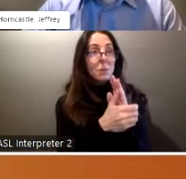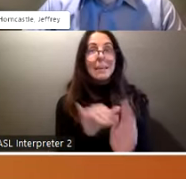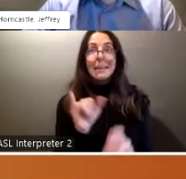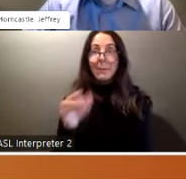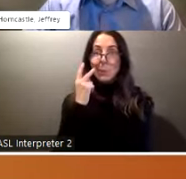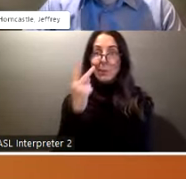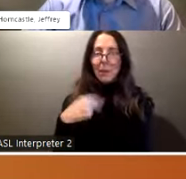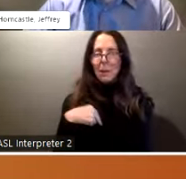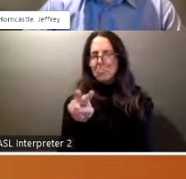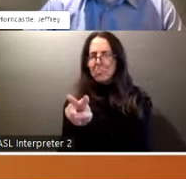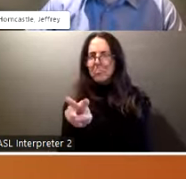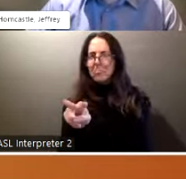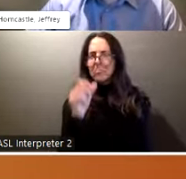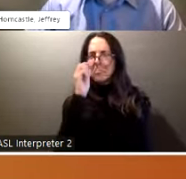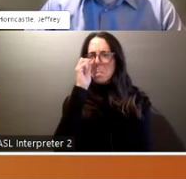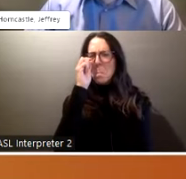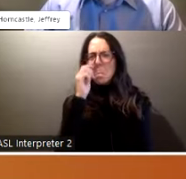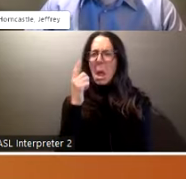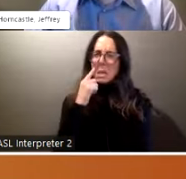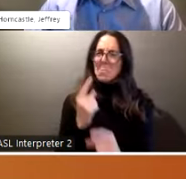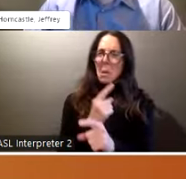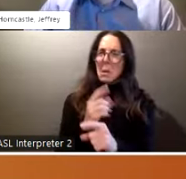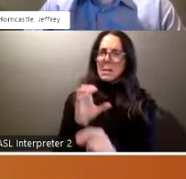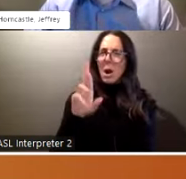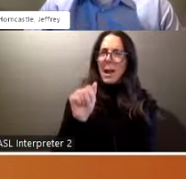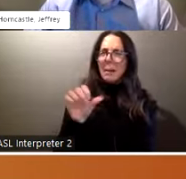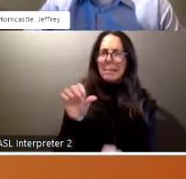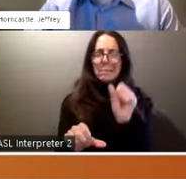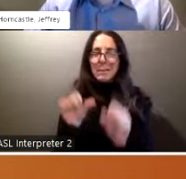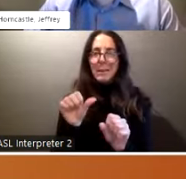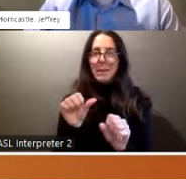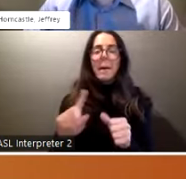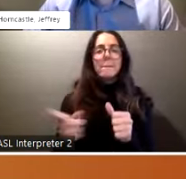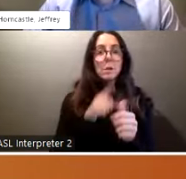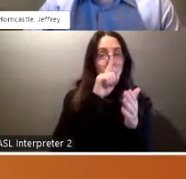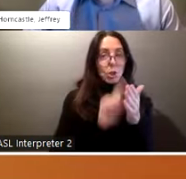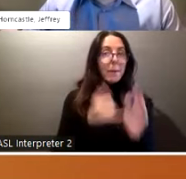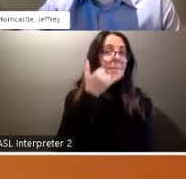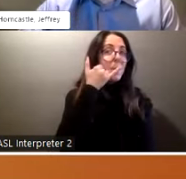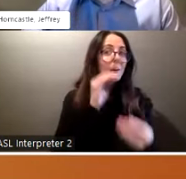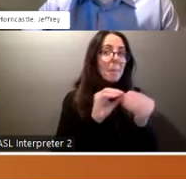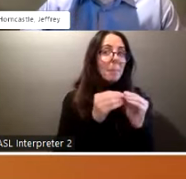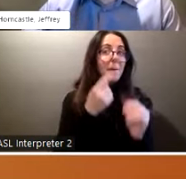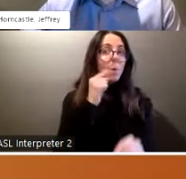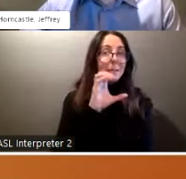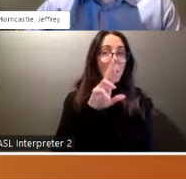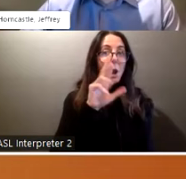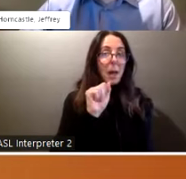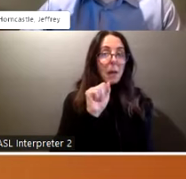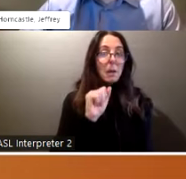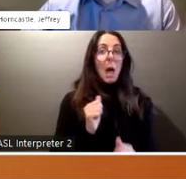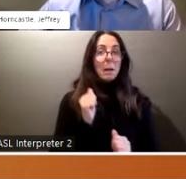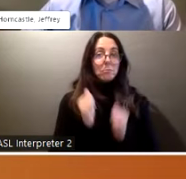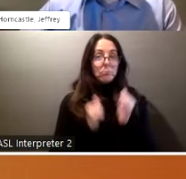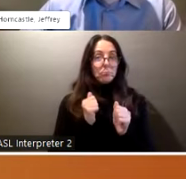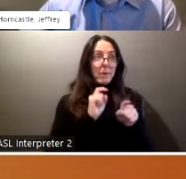not sure, it looks legitimate, best practice, reach out, look up the phone number for the CRA and make that outgoing call and confirm with them